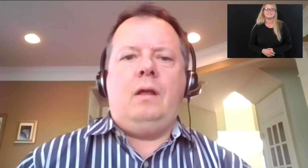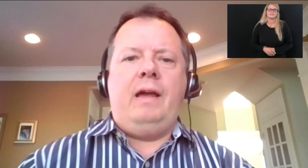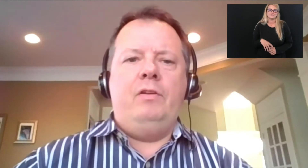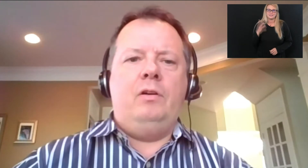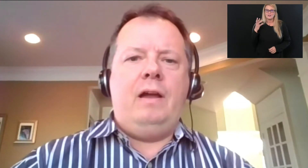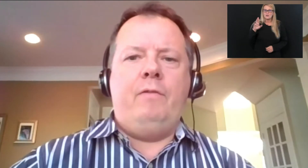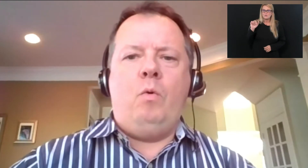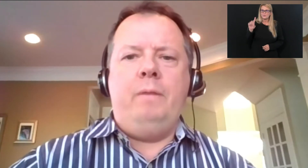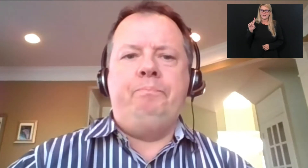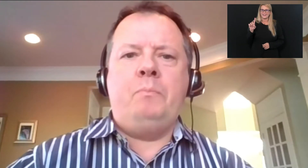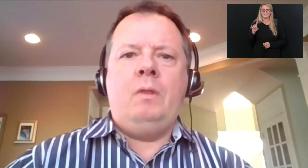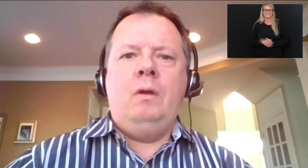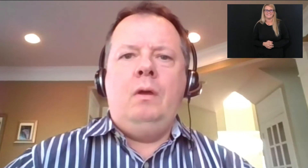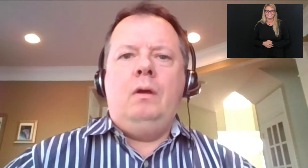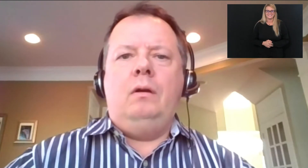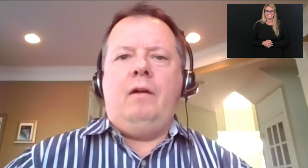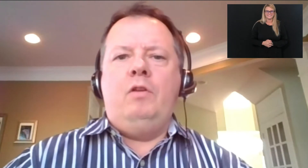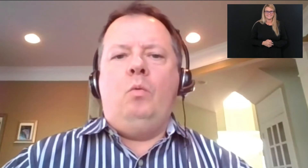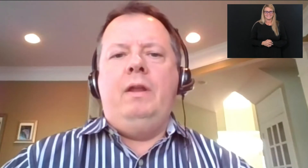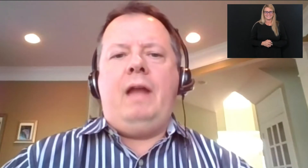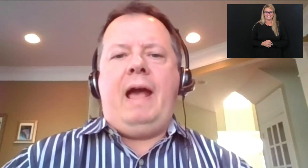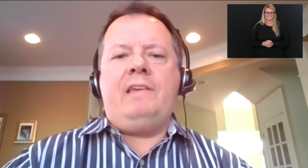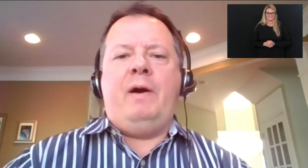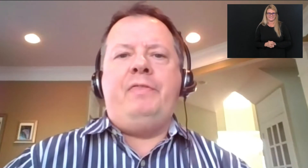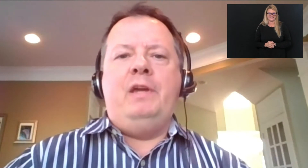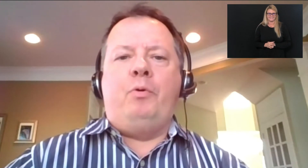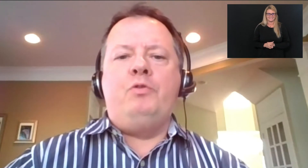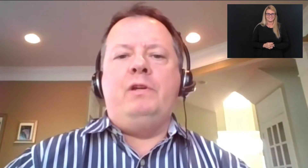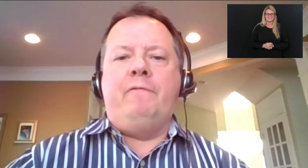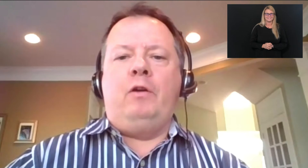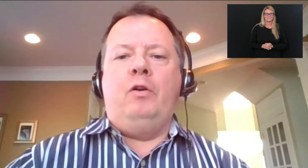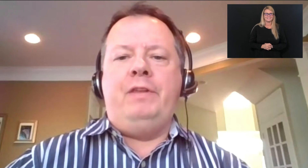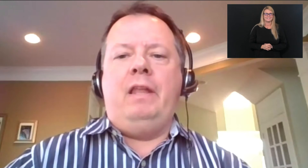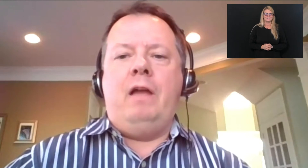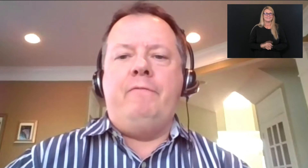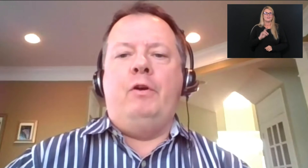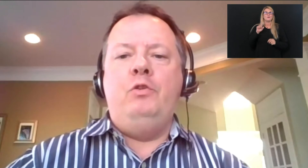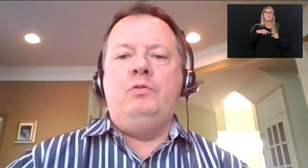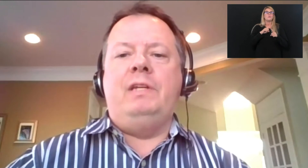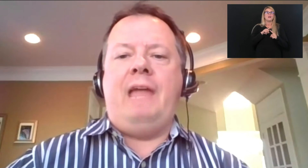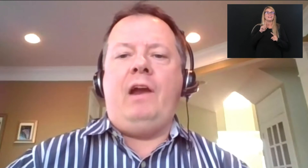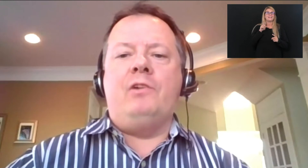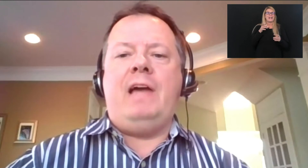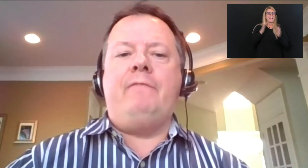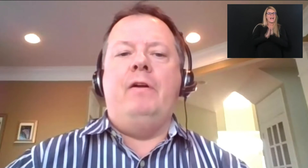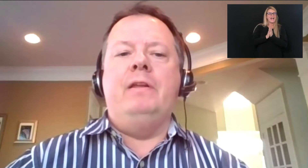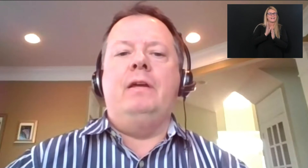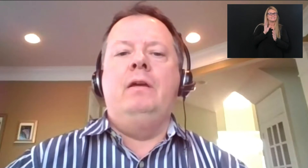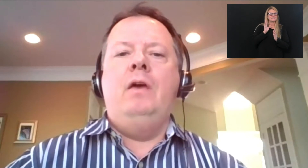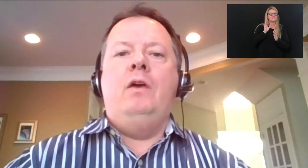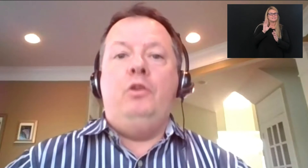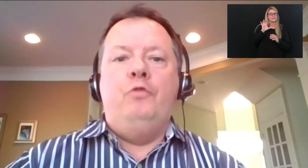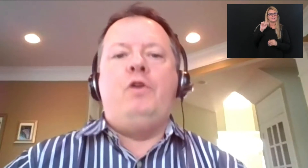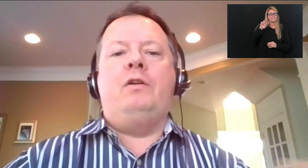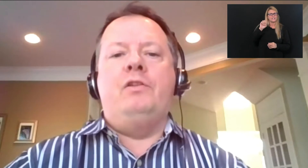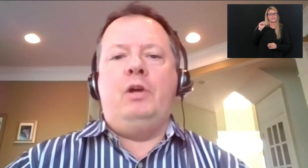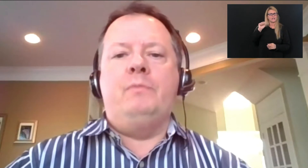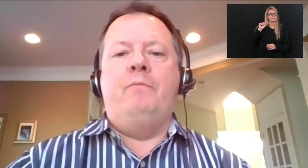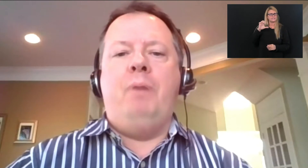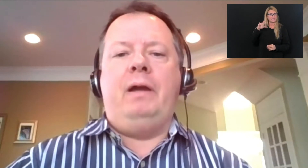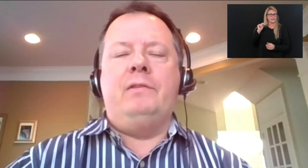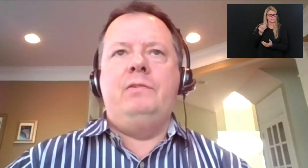Hi, Governor. Hi, everyone. Governor, when asked about the approaching federal deadline for using CARES Act funding, you've talked